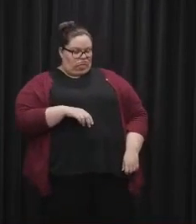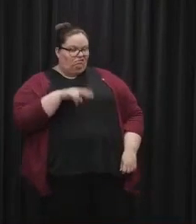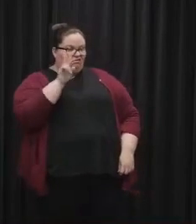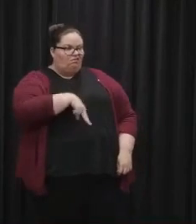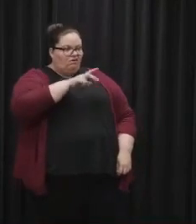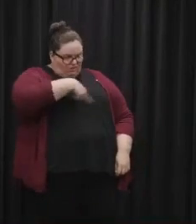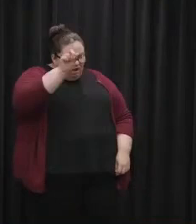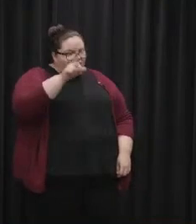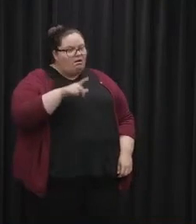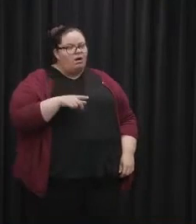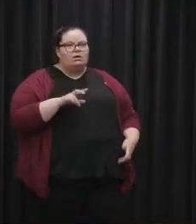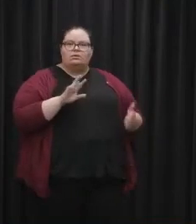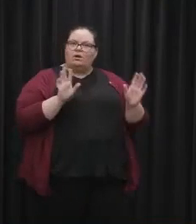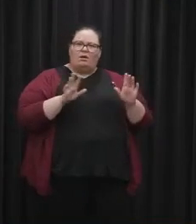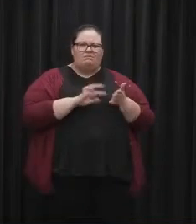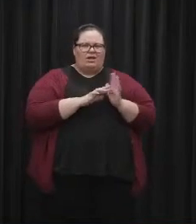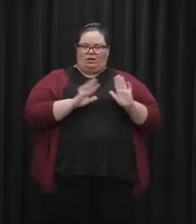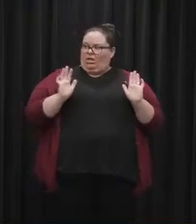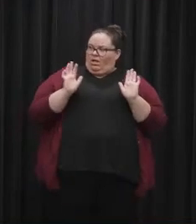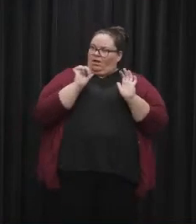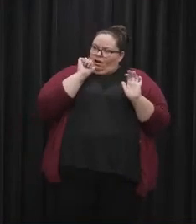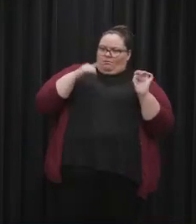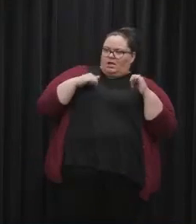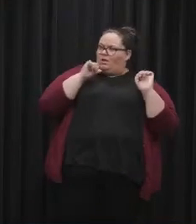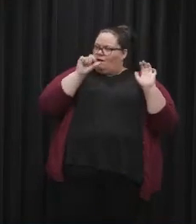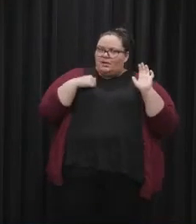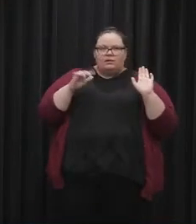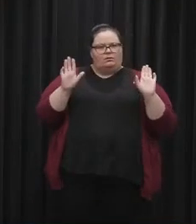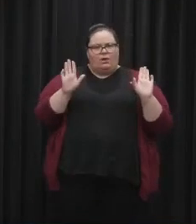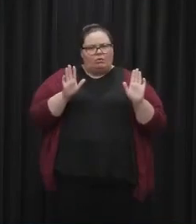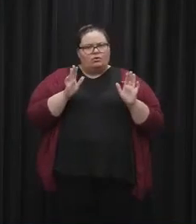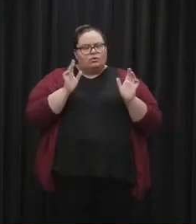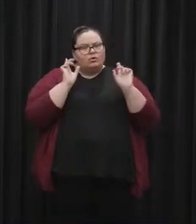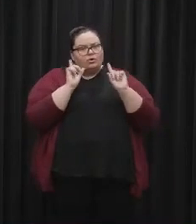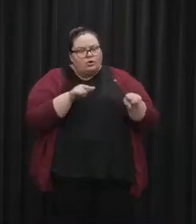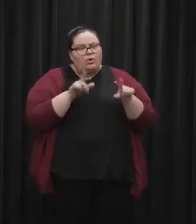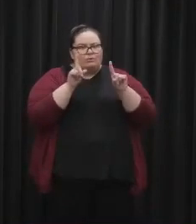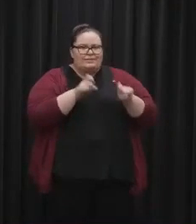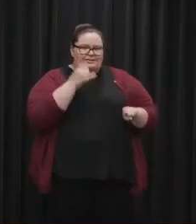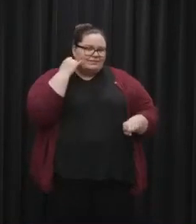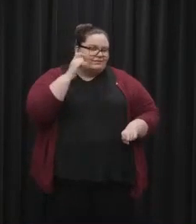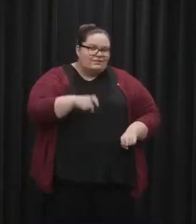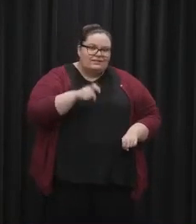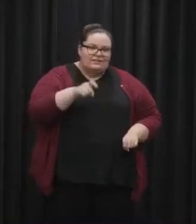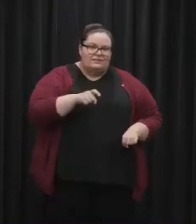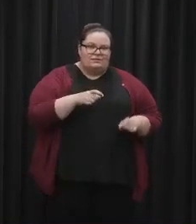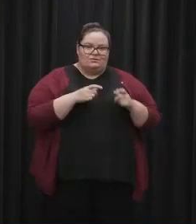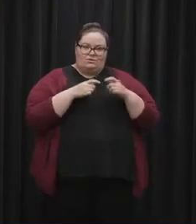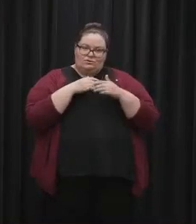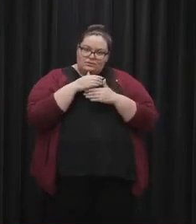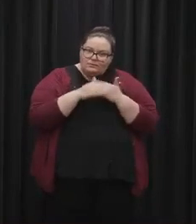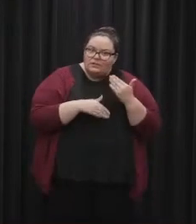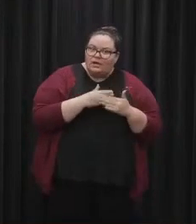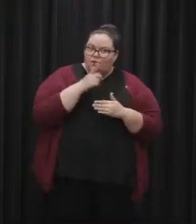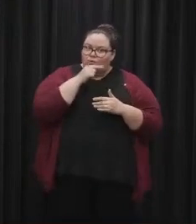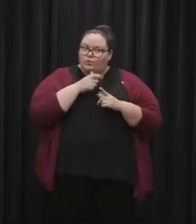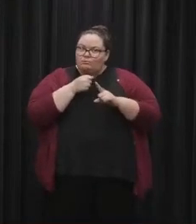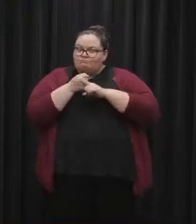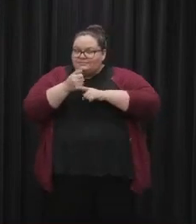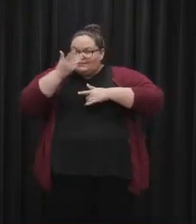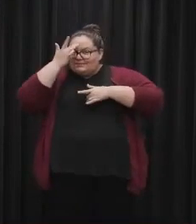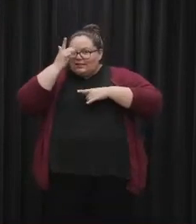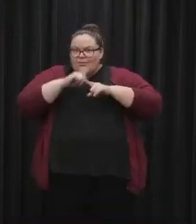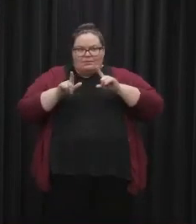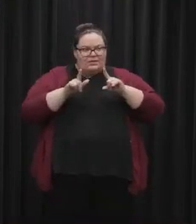get the tests, to self-isolate, to do the right thing, to protect all of us. So we shouldn't just be kind for the benefits of those around